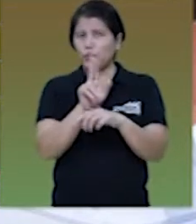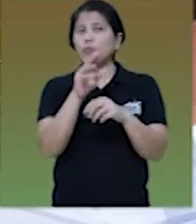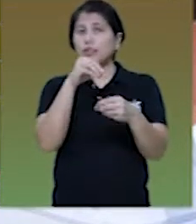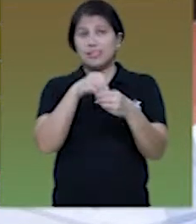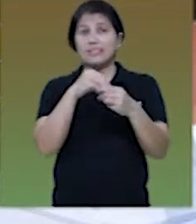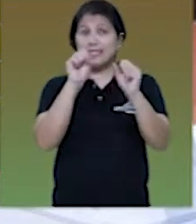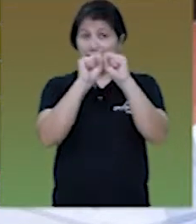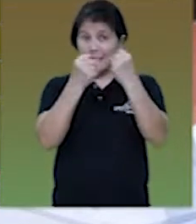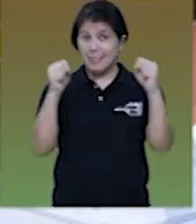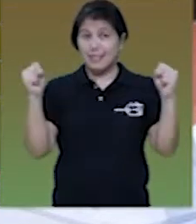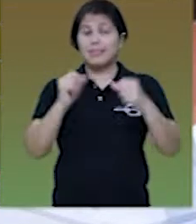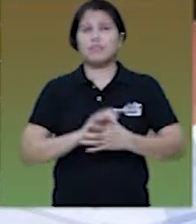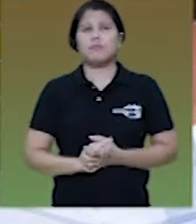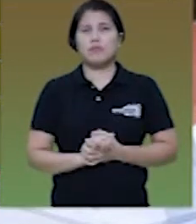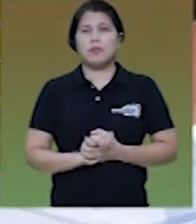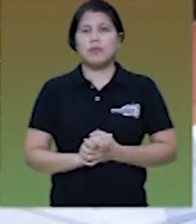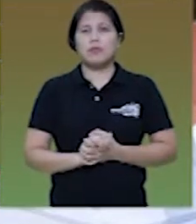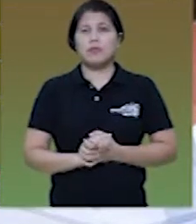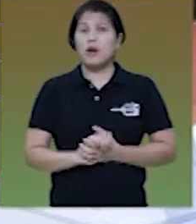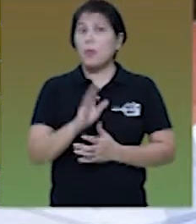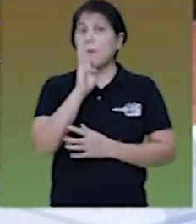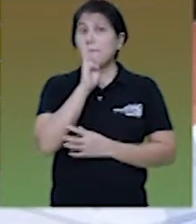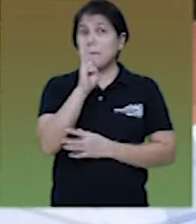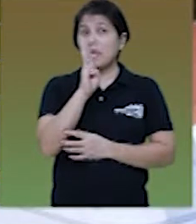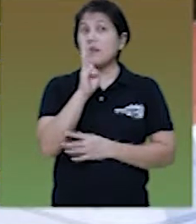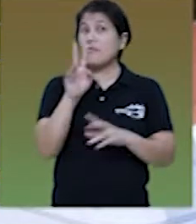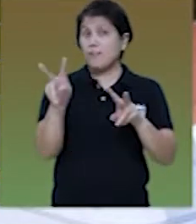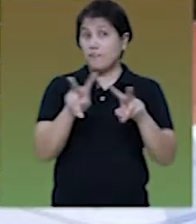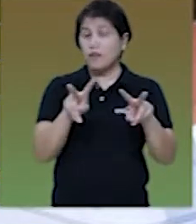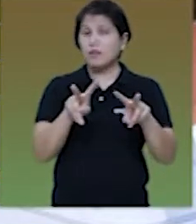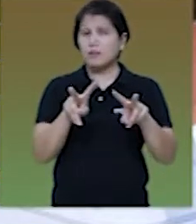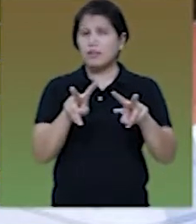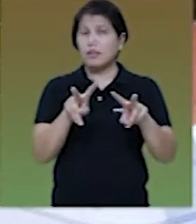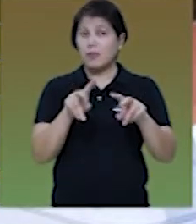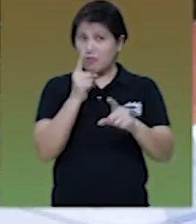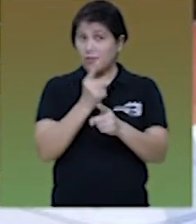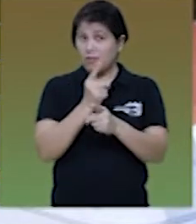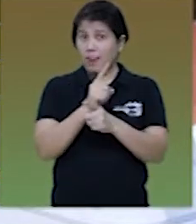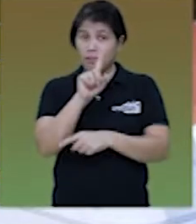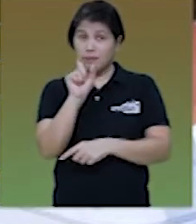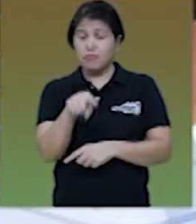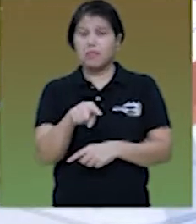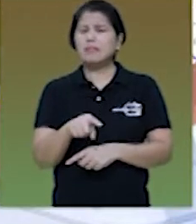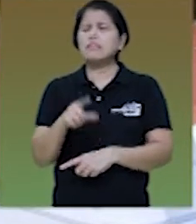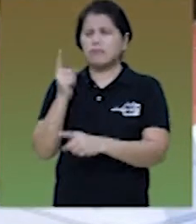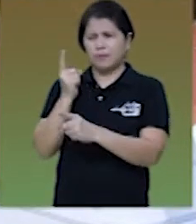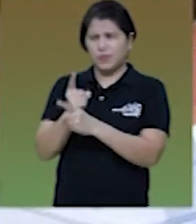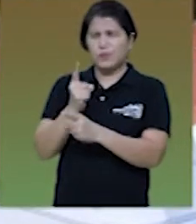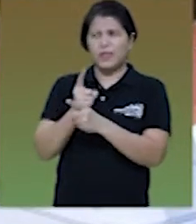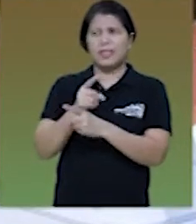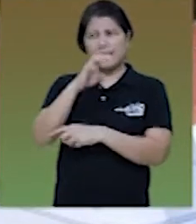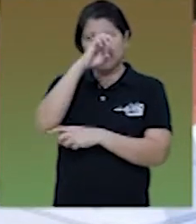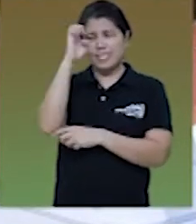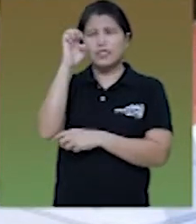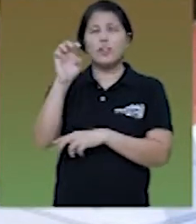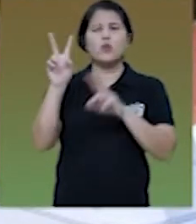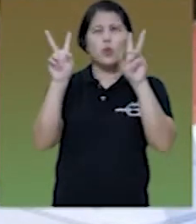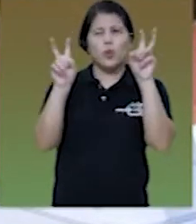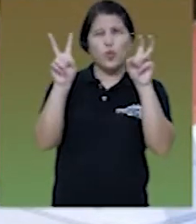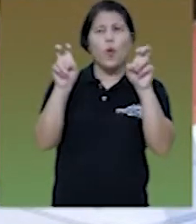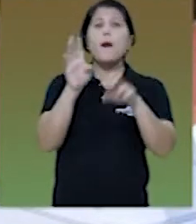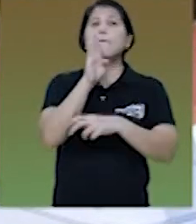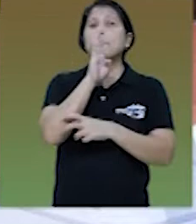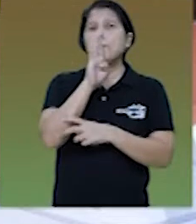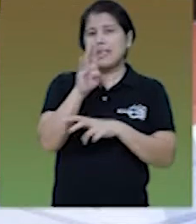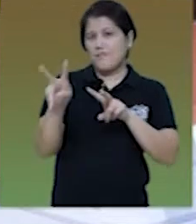in the sentences. They are be verbs, right? I read it here. That is right, Eliz. They are called